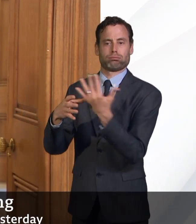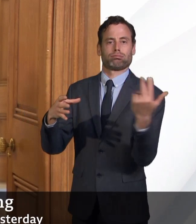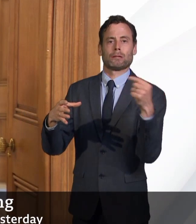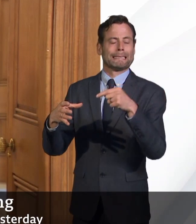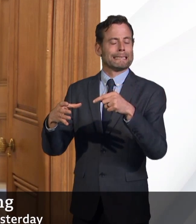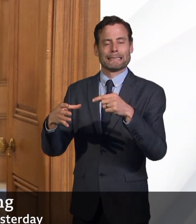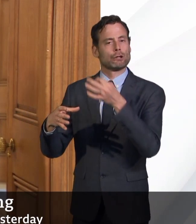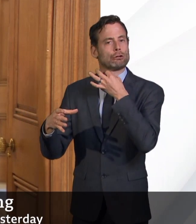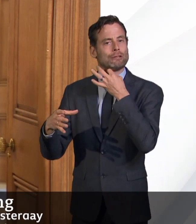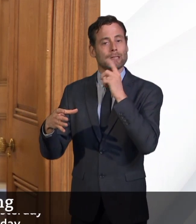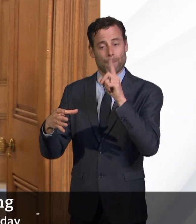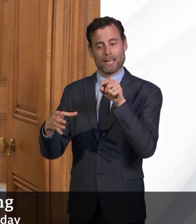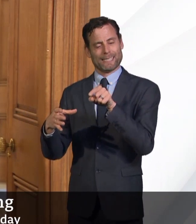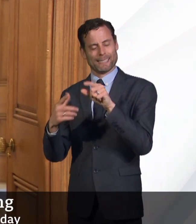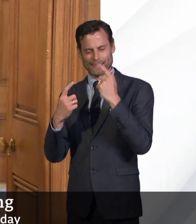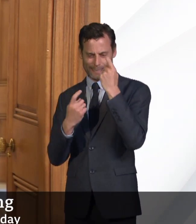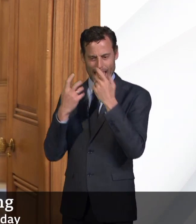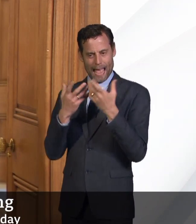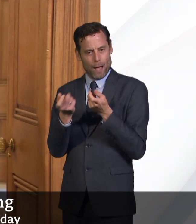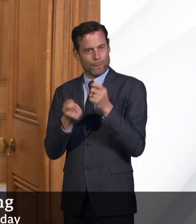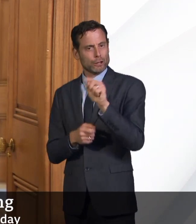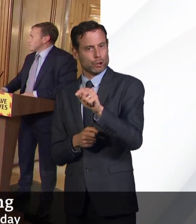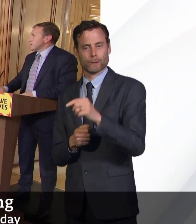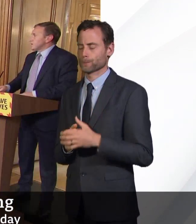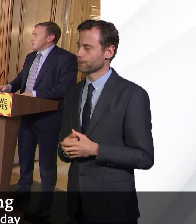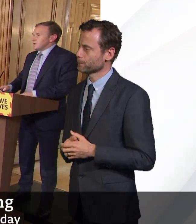we are giving consideration to.